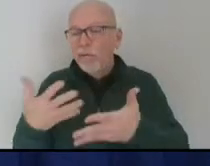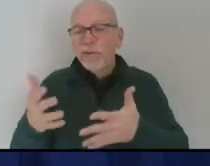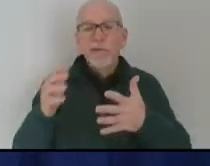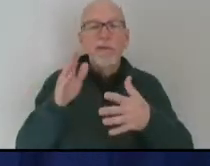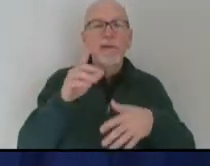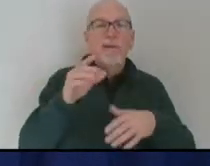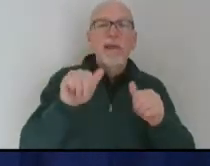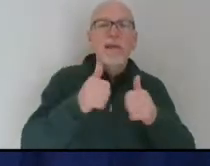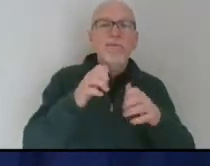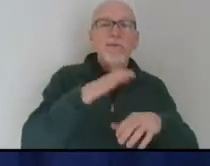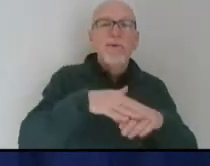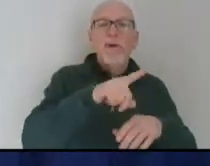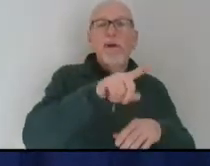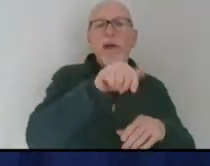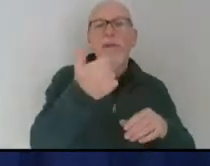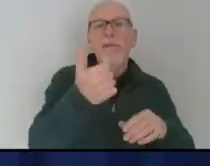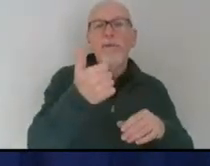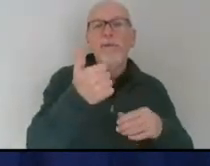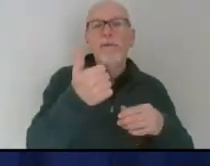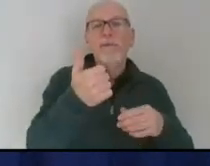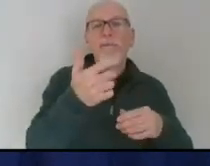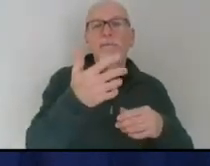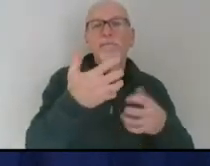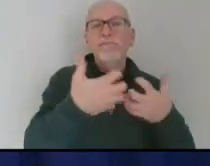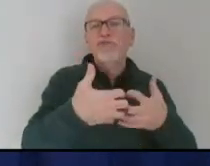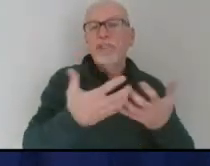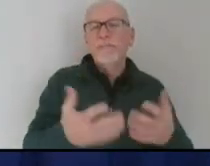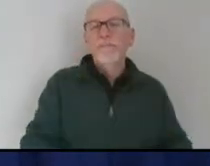TACPath and another machine.